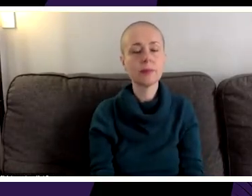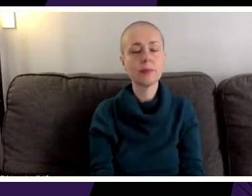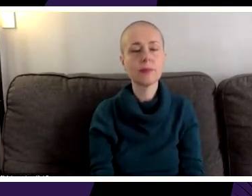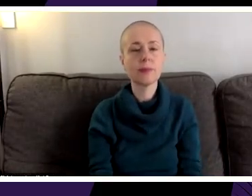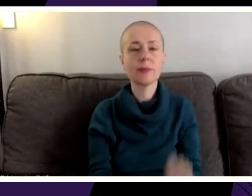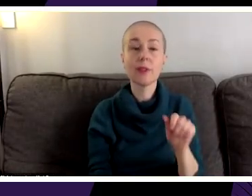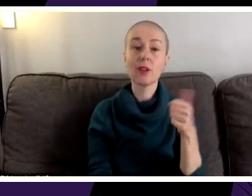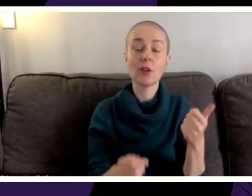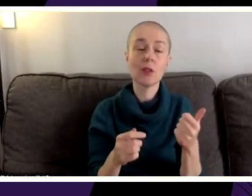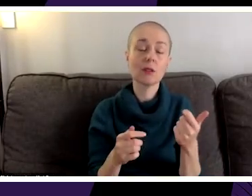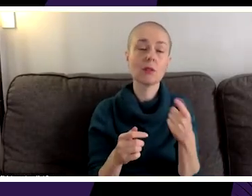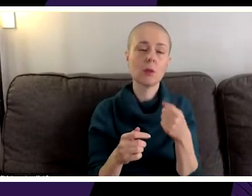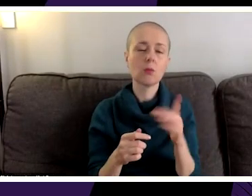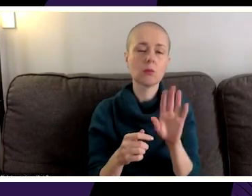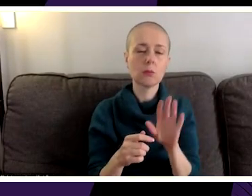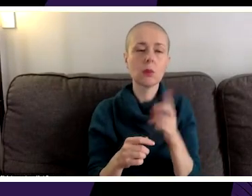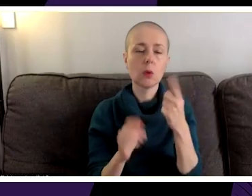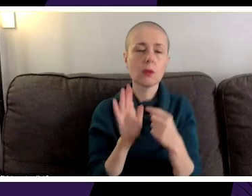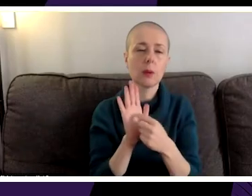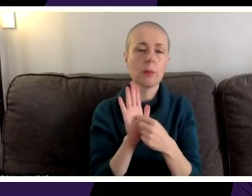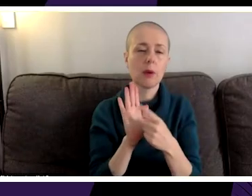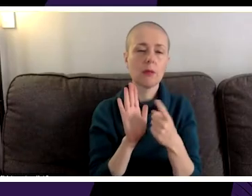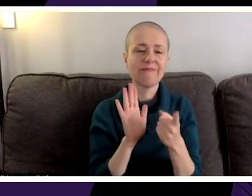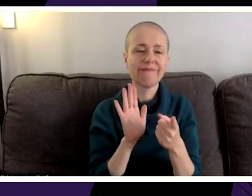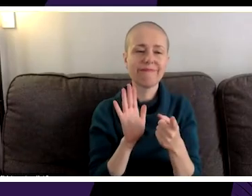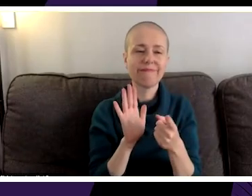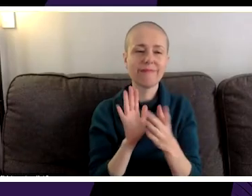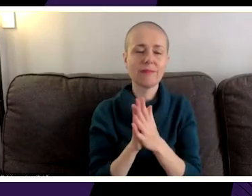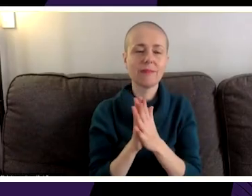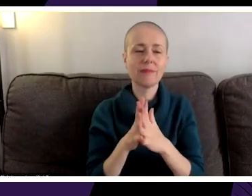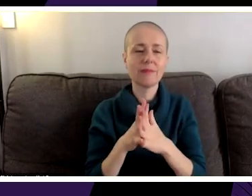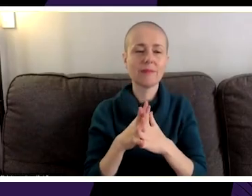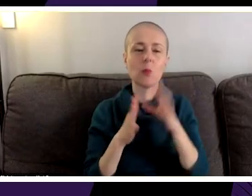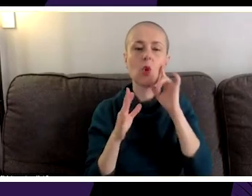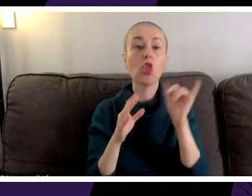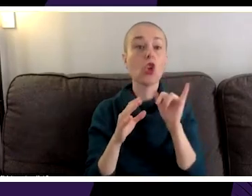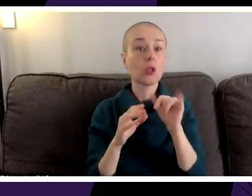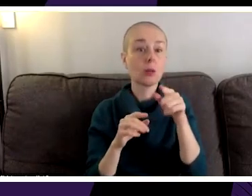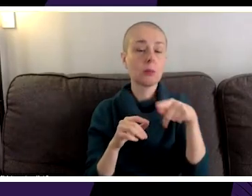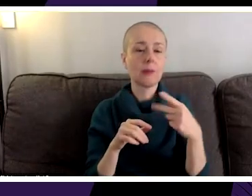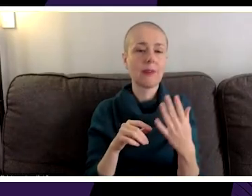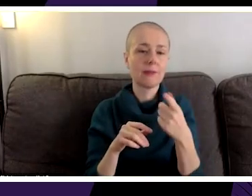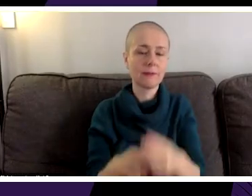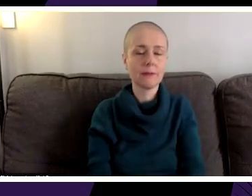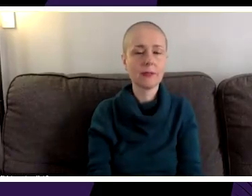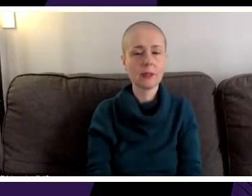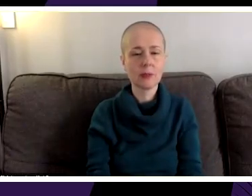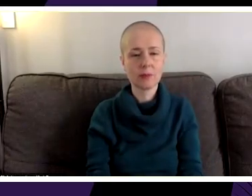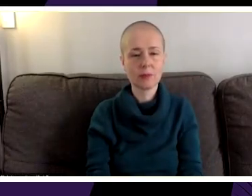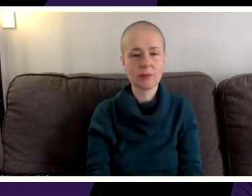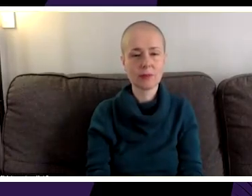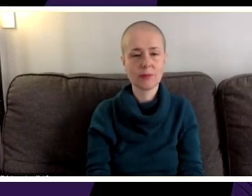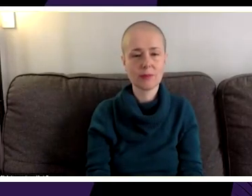Another large, this is just an example of what that might look like in P5, right? So you have